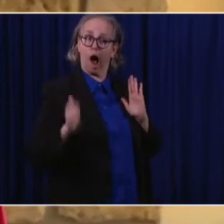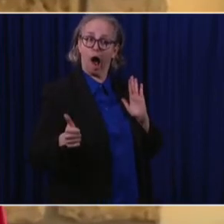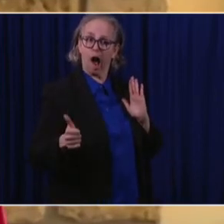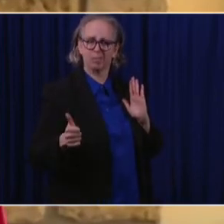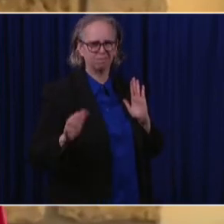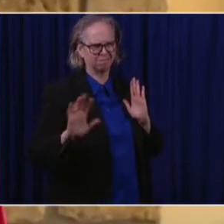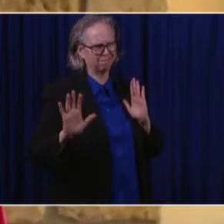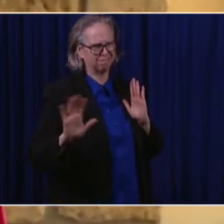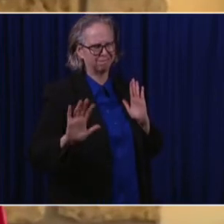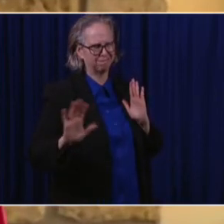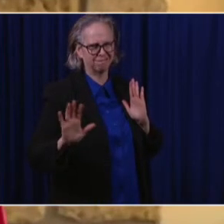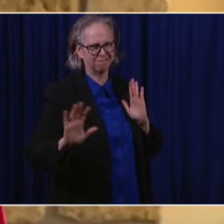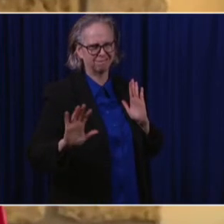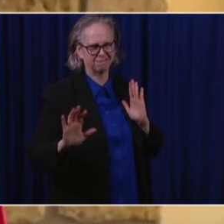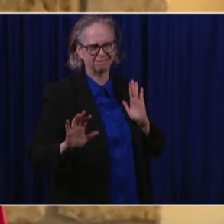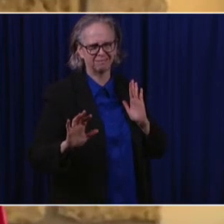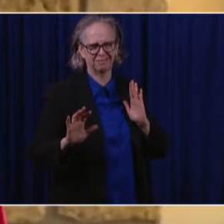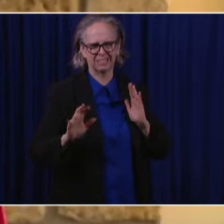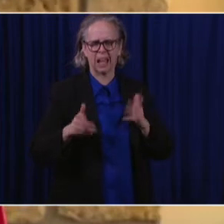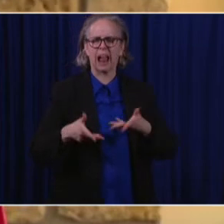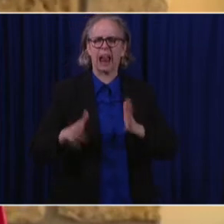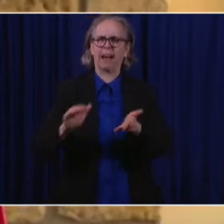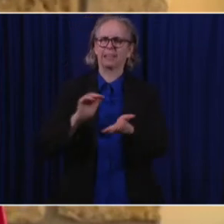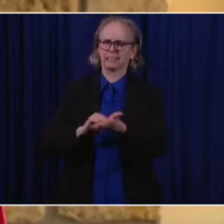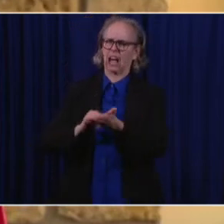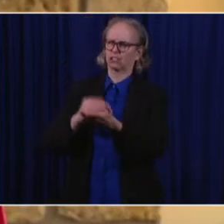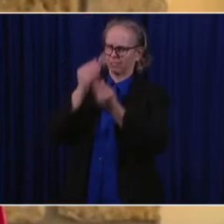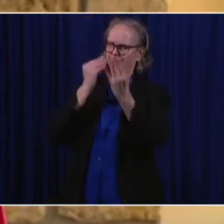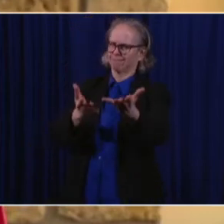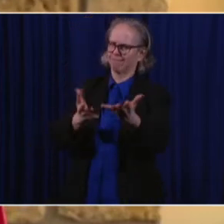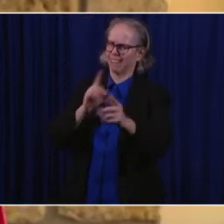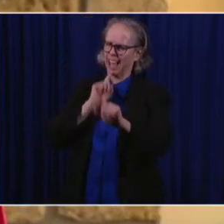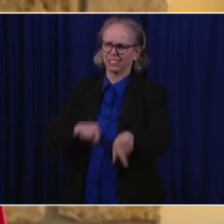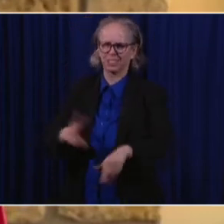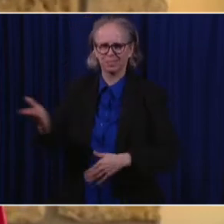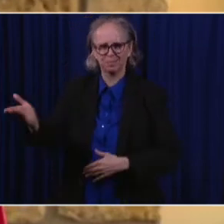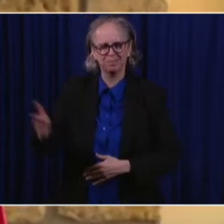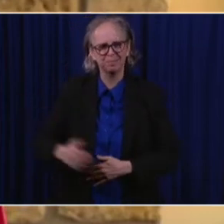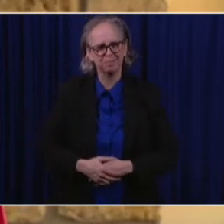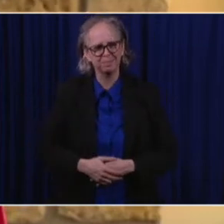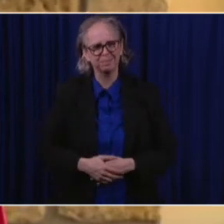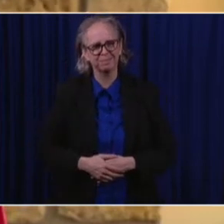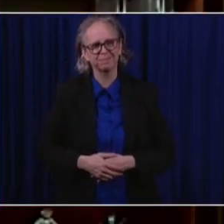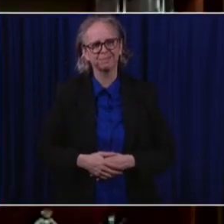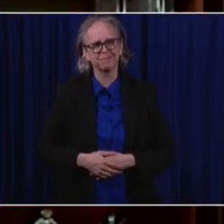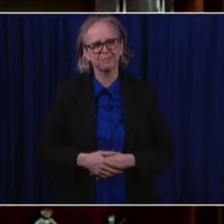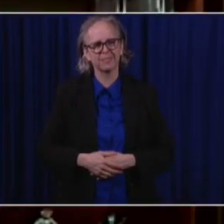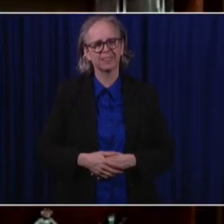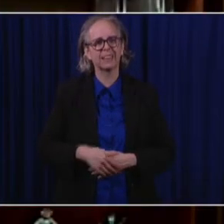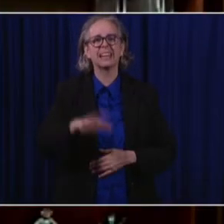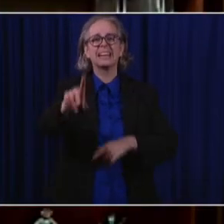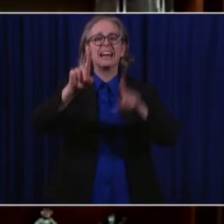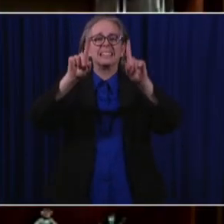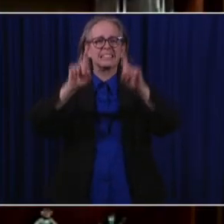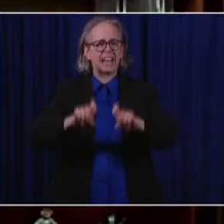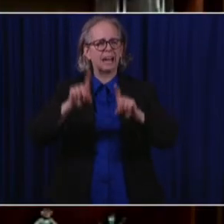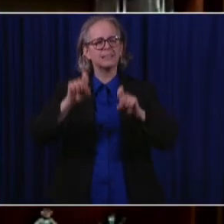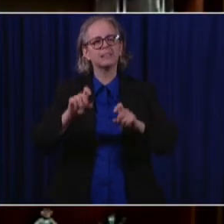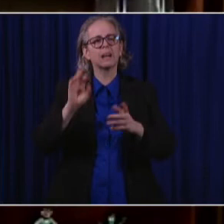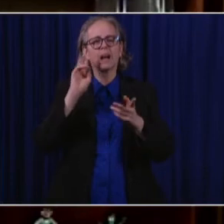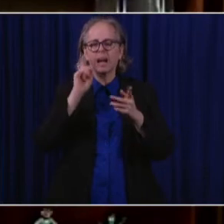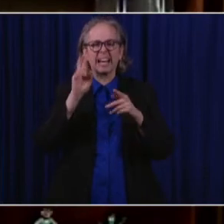I'll jump in first. I think that one of the things that testing does is that it is simply a snapshot in